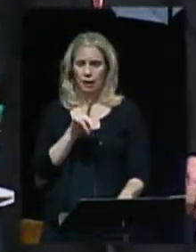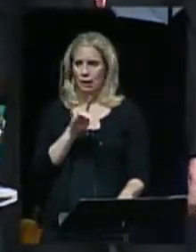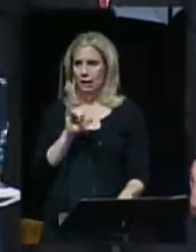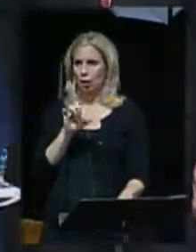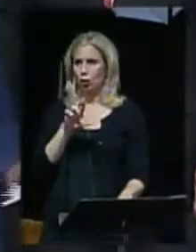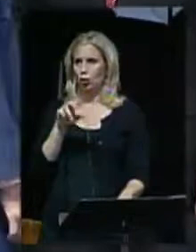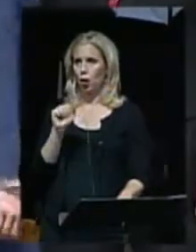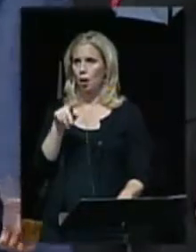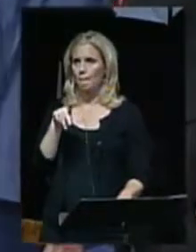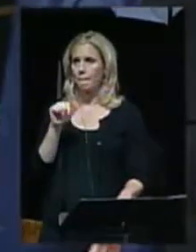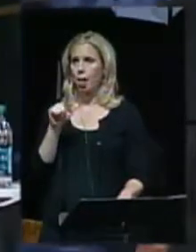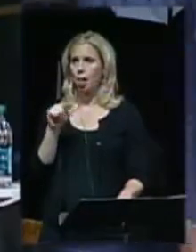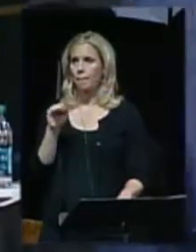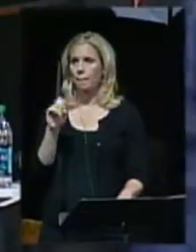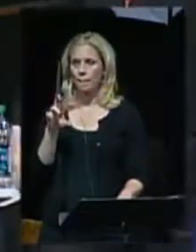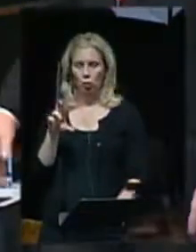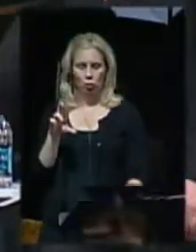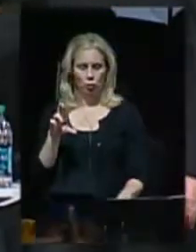Kira Palmer.